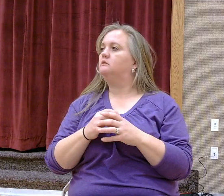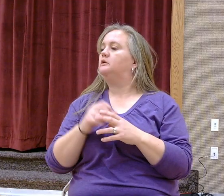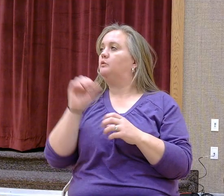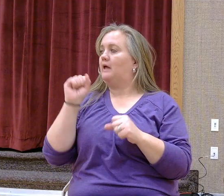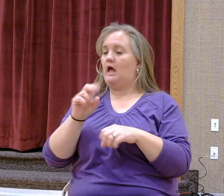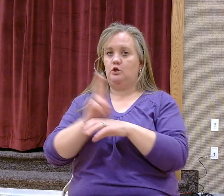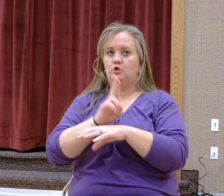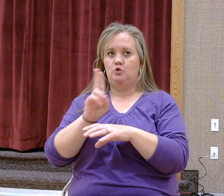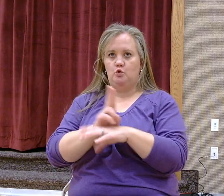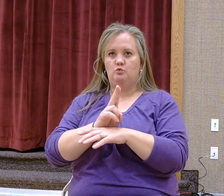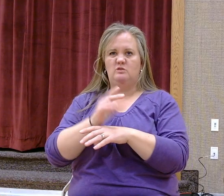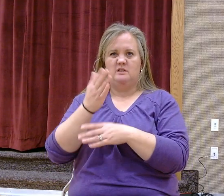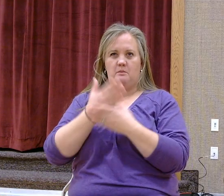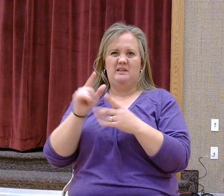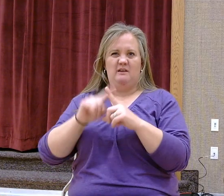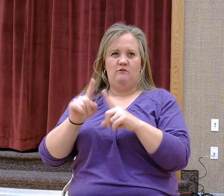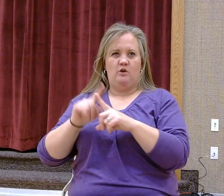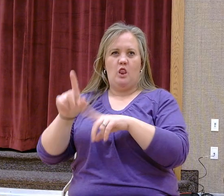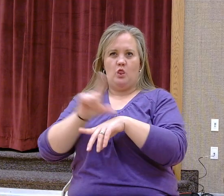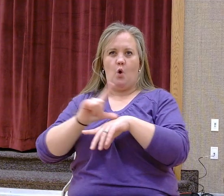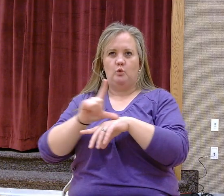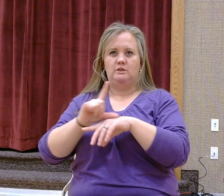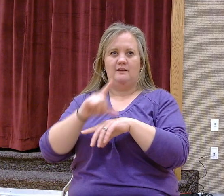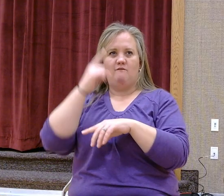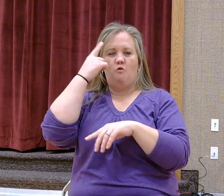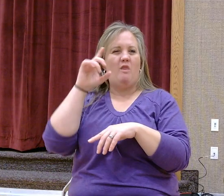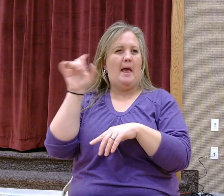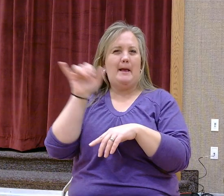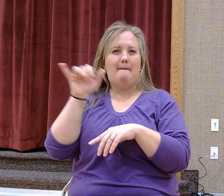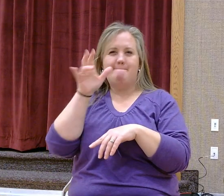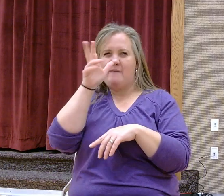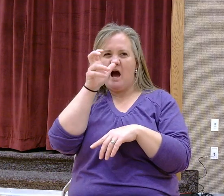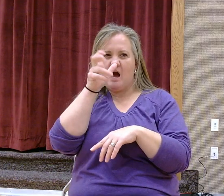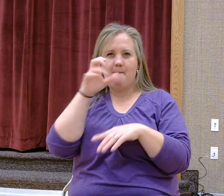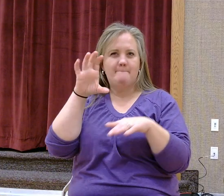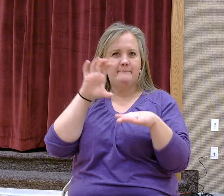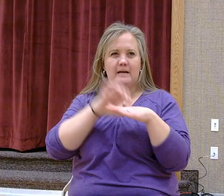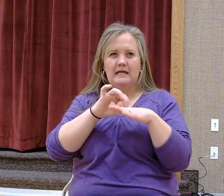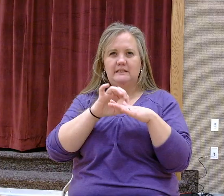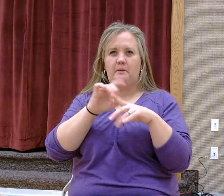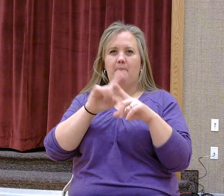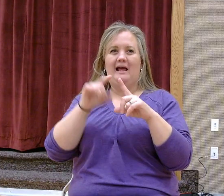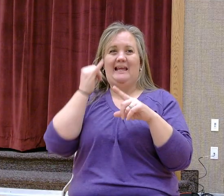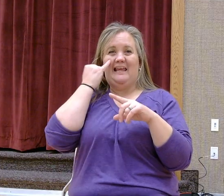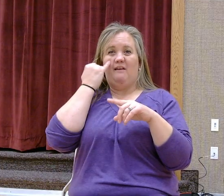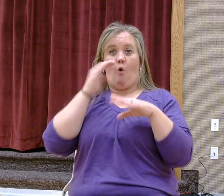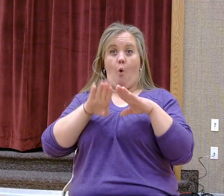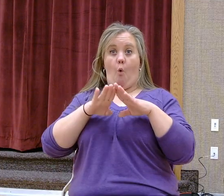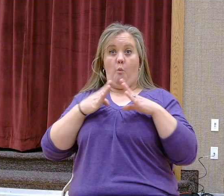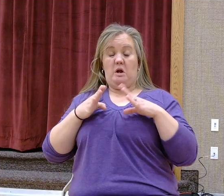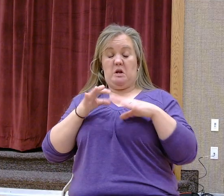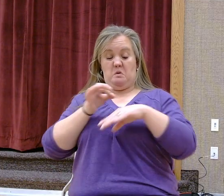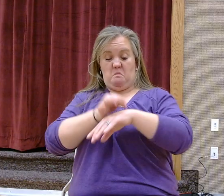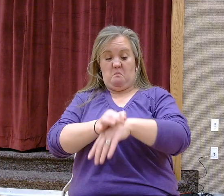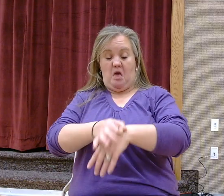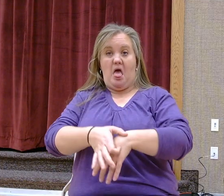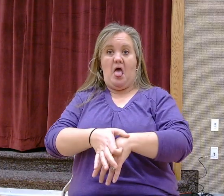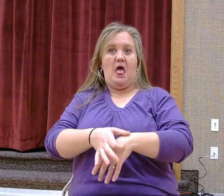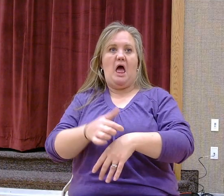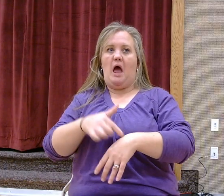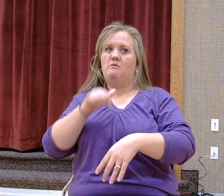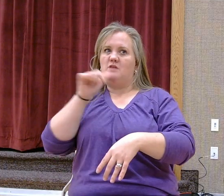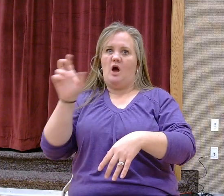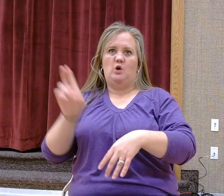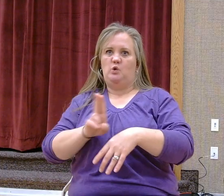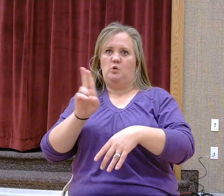hydrocortisone or calamine lotion if they're like bug bites. Again, if they're an open wound bite, I would not use hydrocortisone